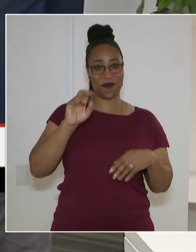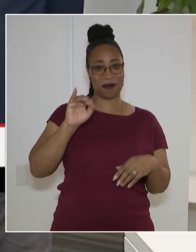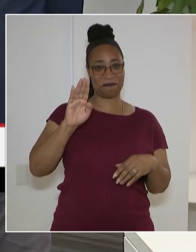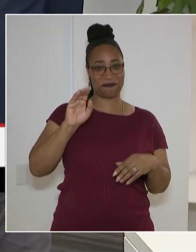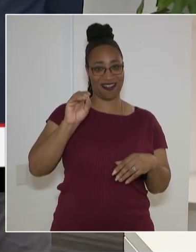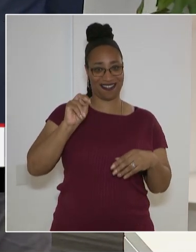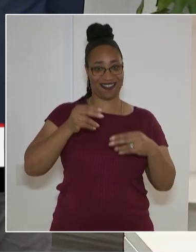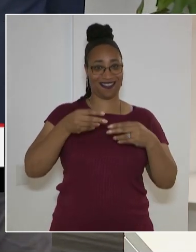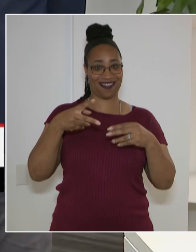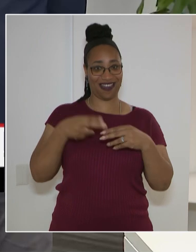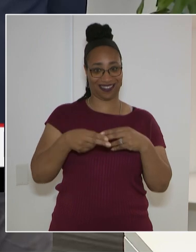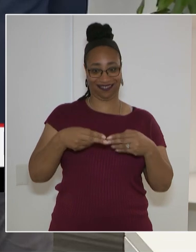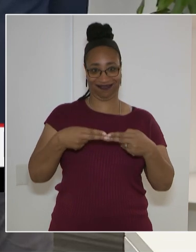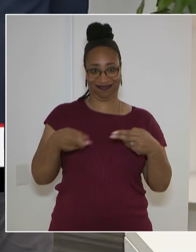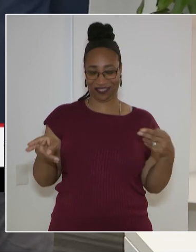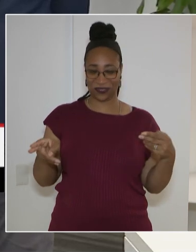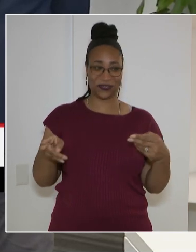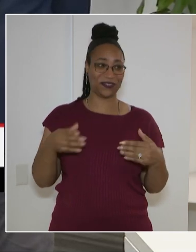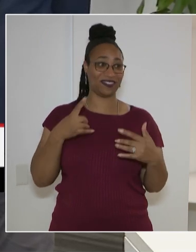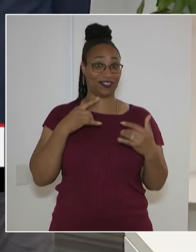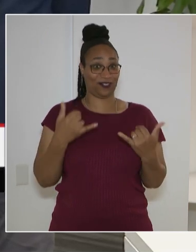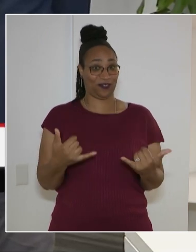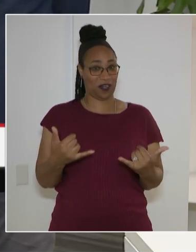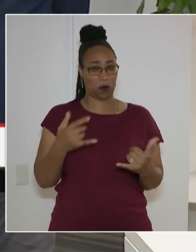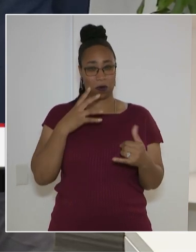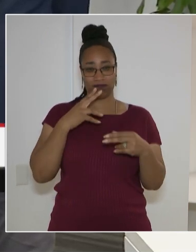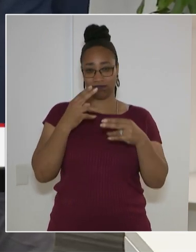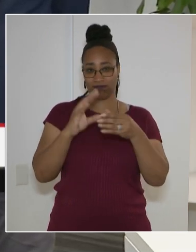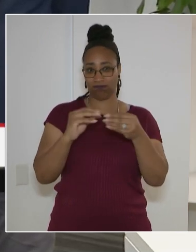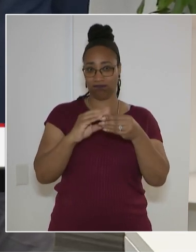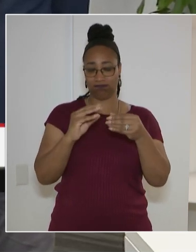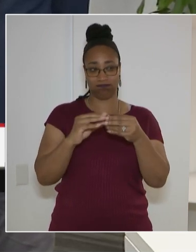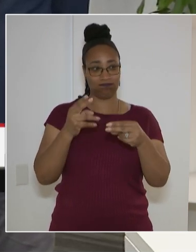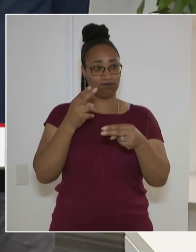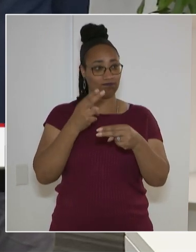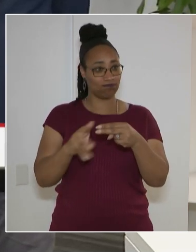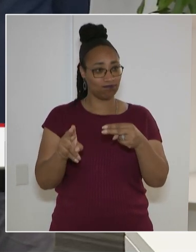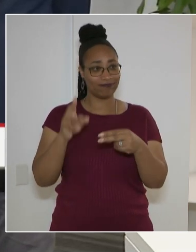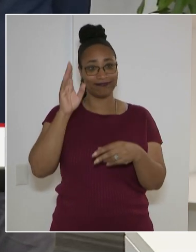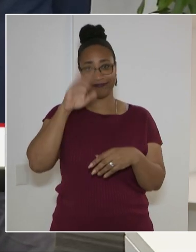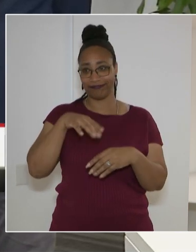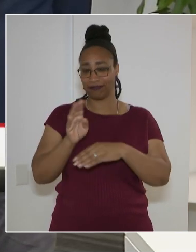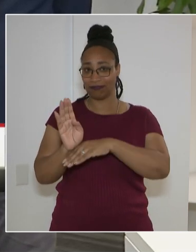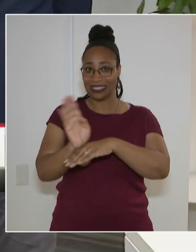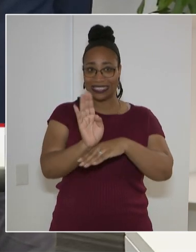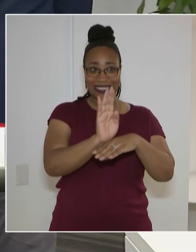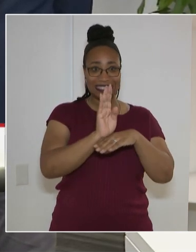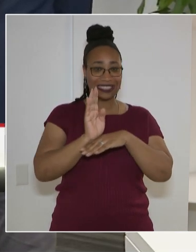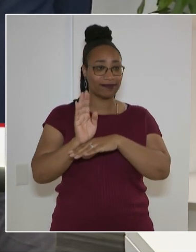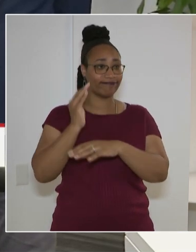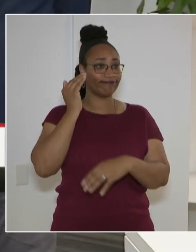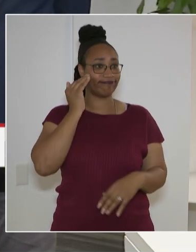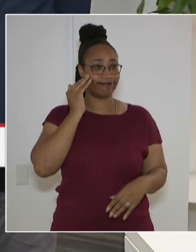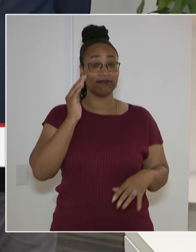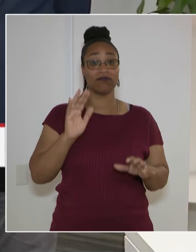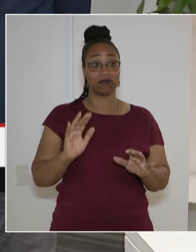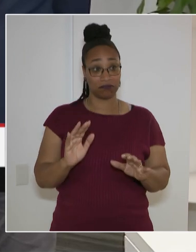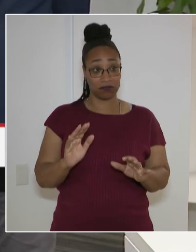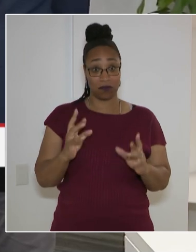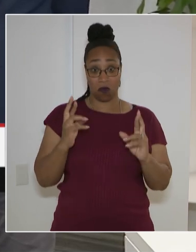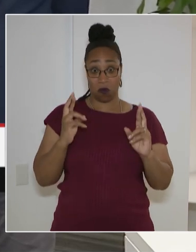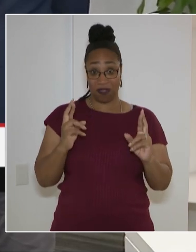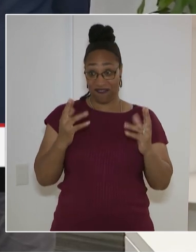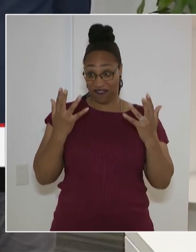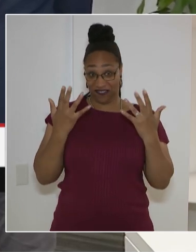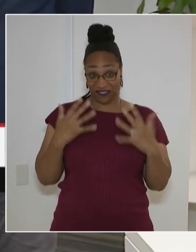them, but I hope you'll be able to join us afterwards in our expanded office for some light refreshments. Without further delay, I would like to